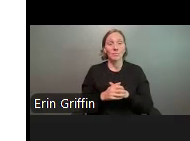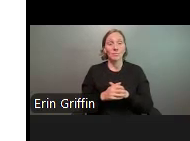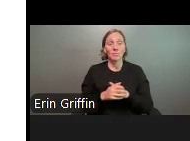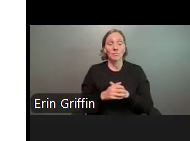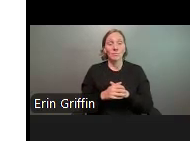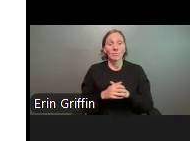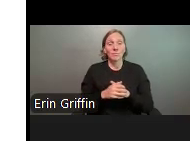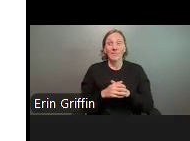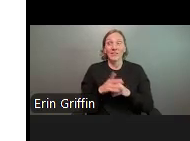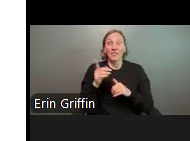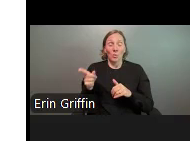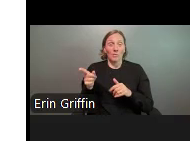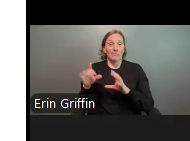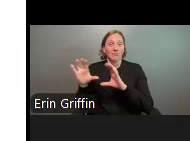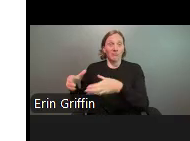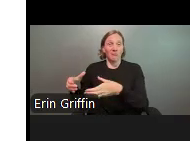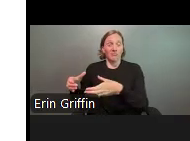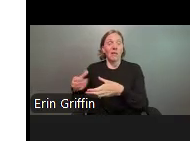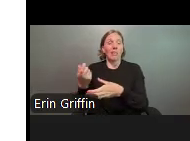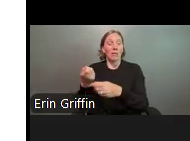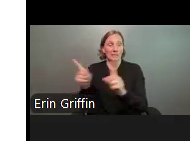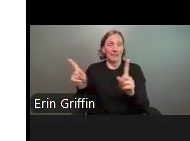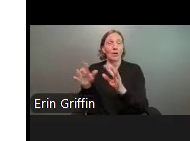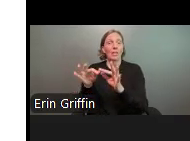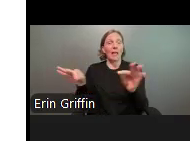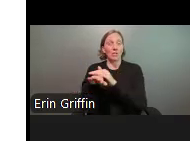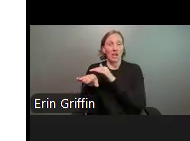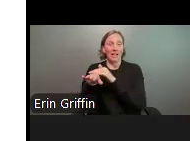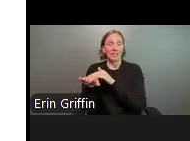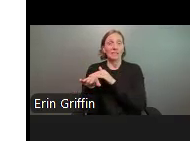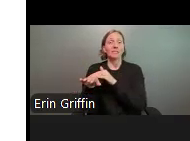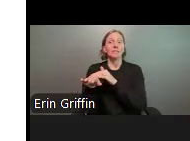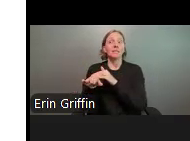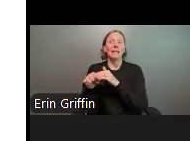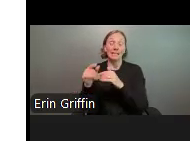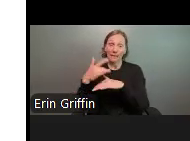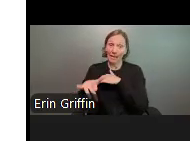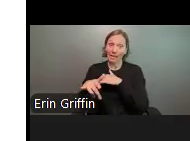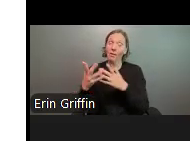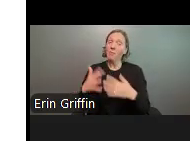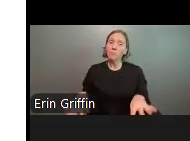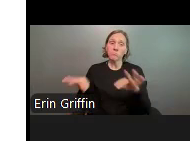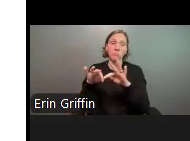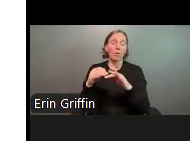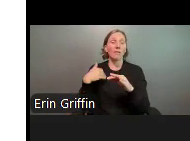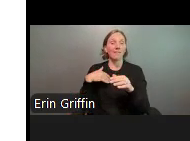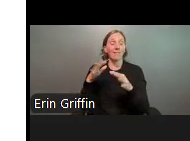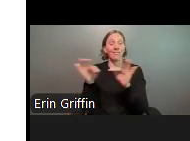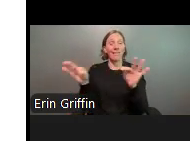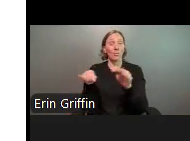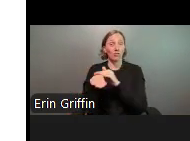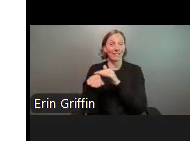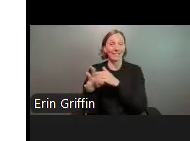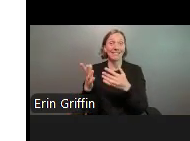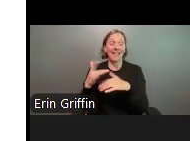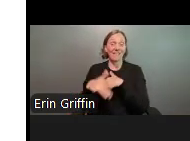little different for this population, but is available, and that's critical for this population. So we want to make sure that you providers